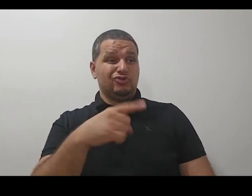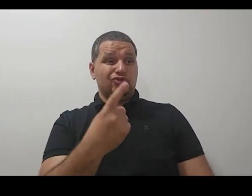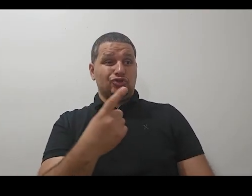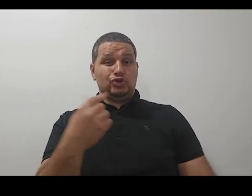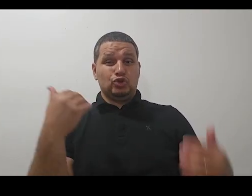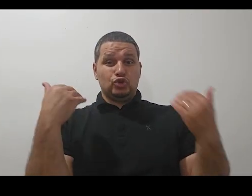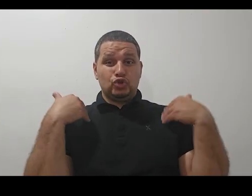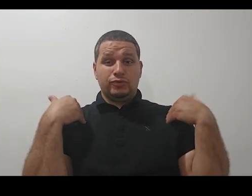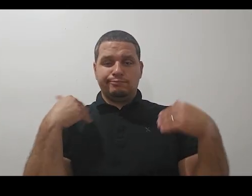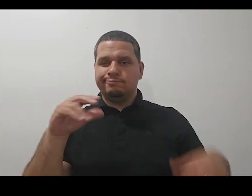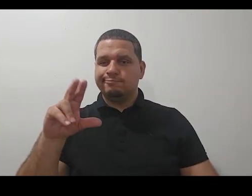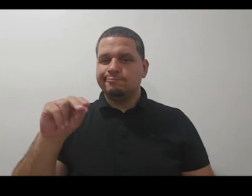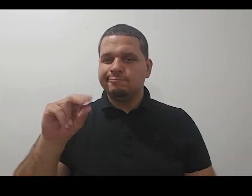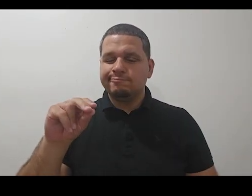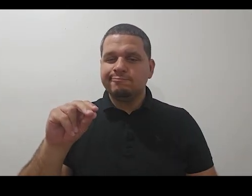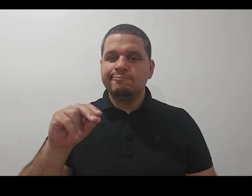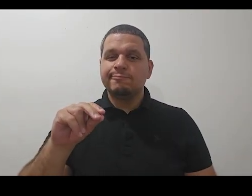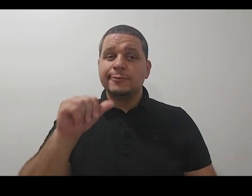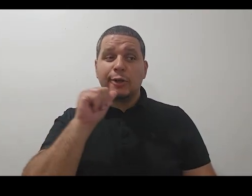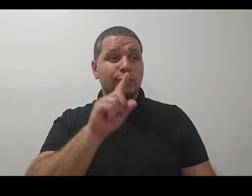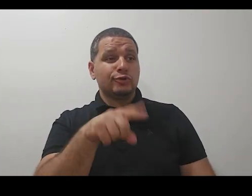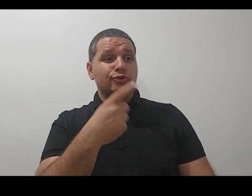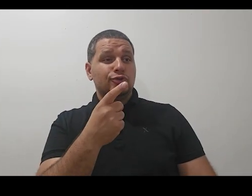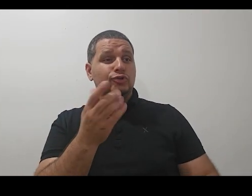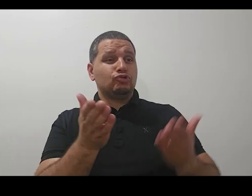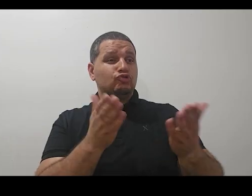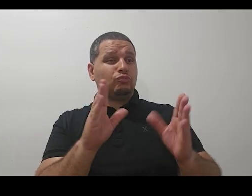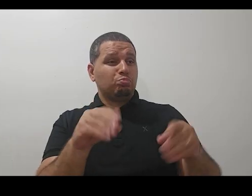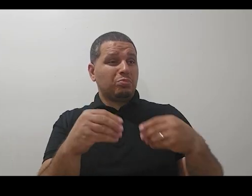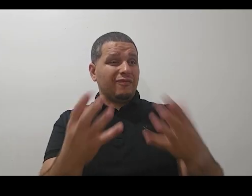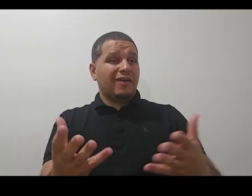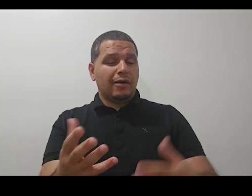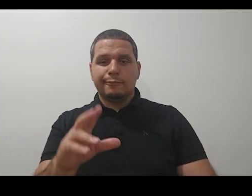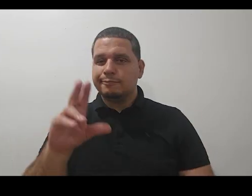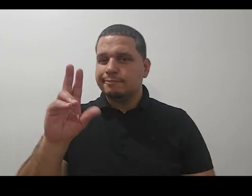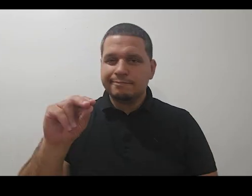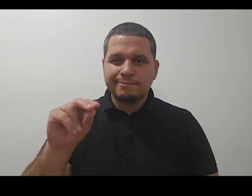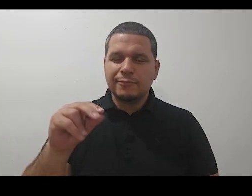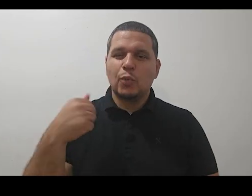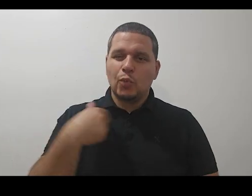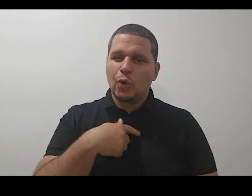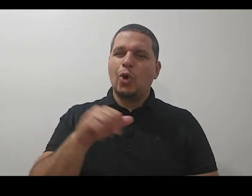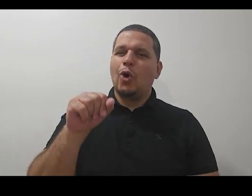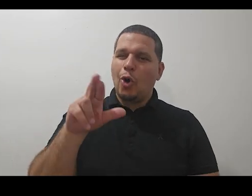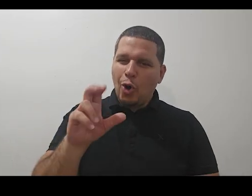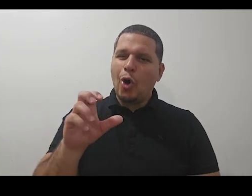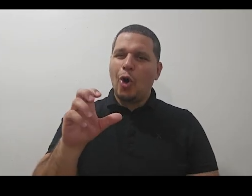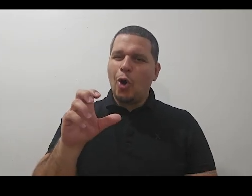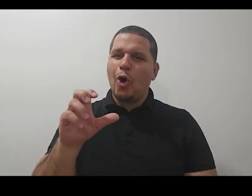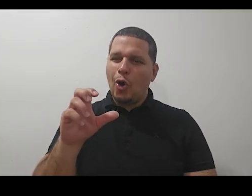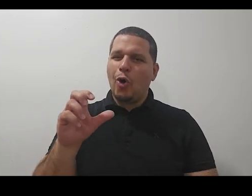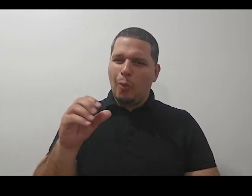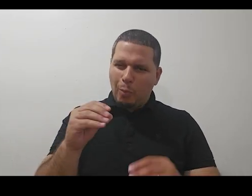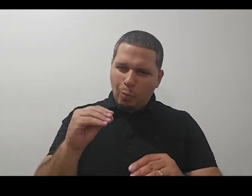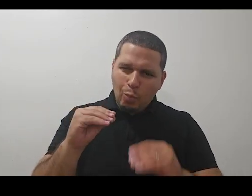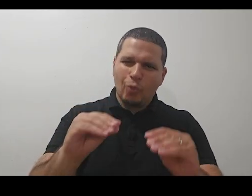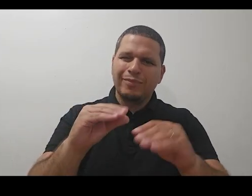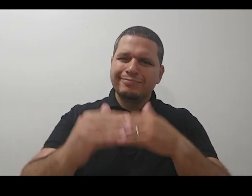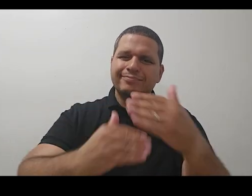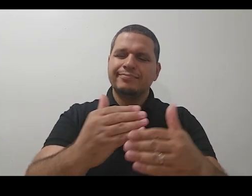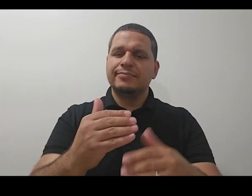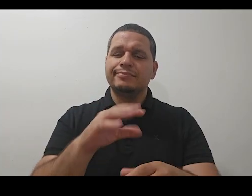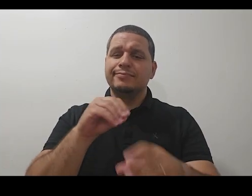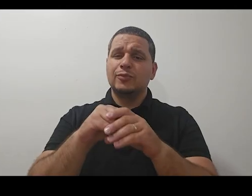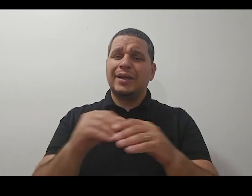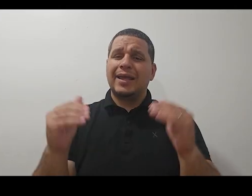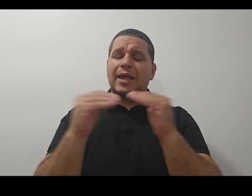gym. We're not just a service provider. We are a movement, rooted in